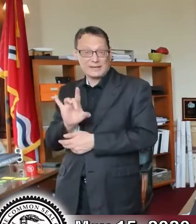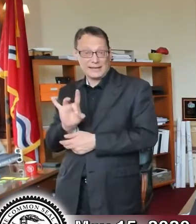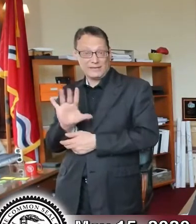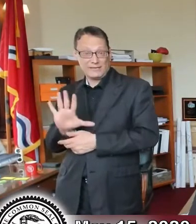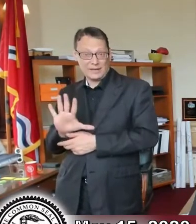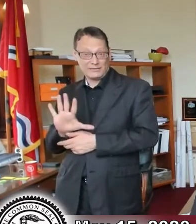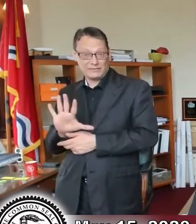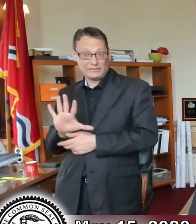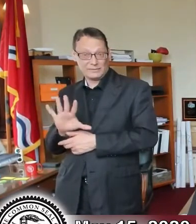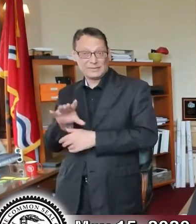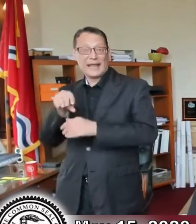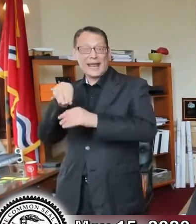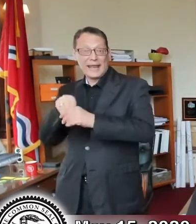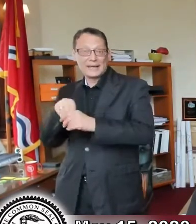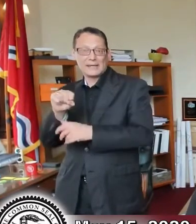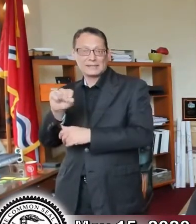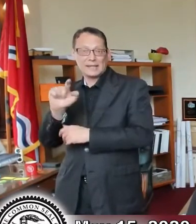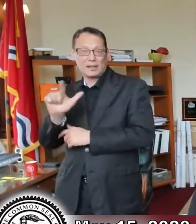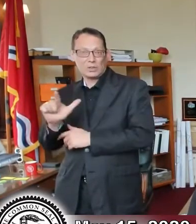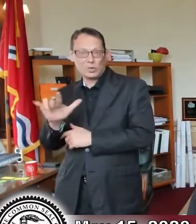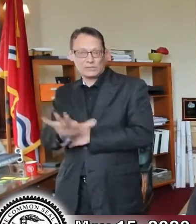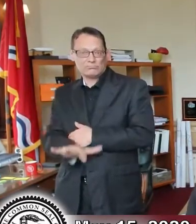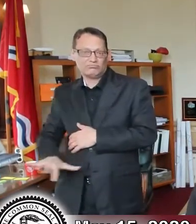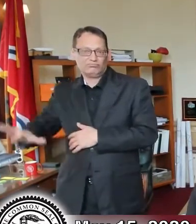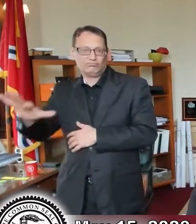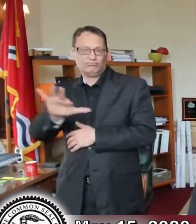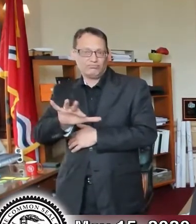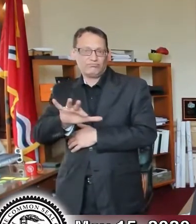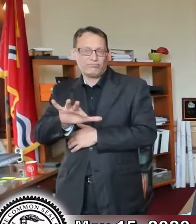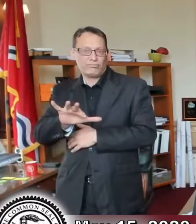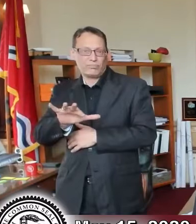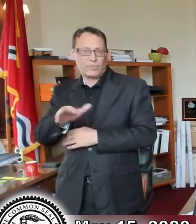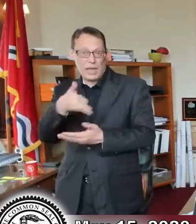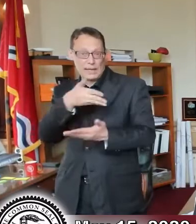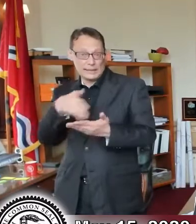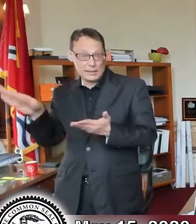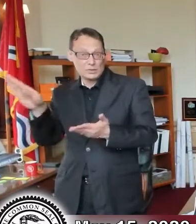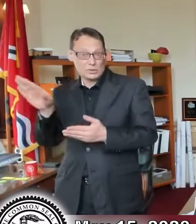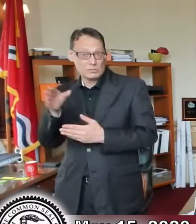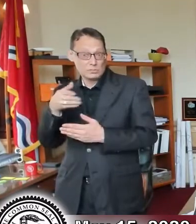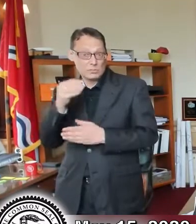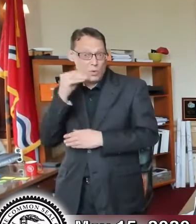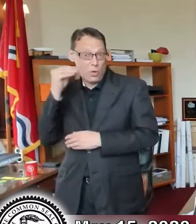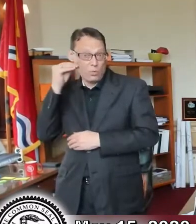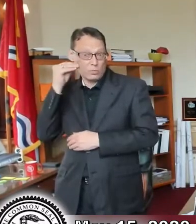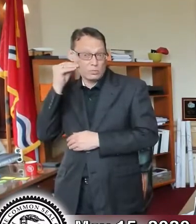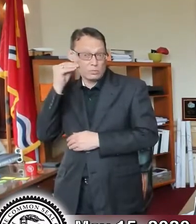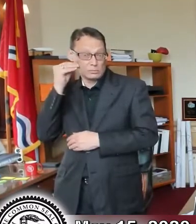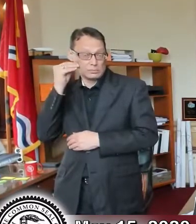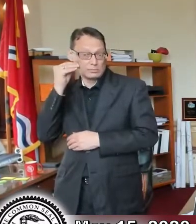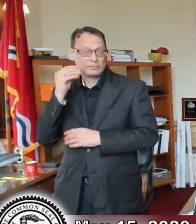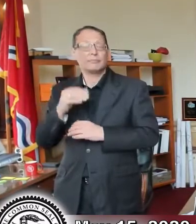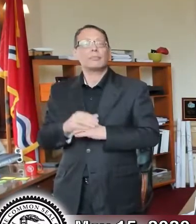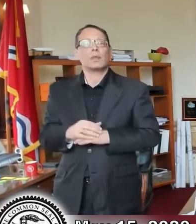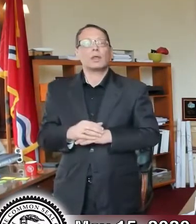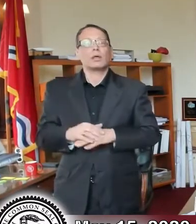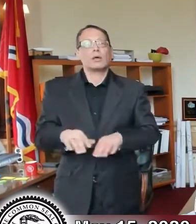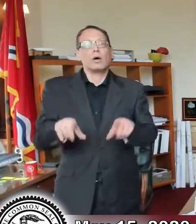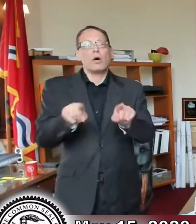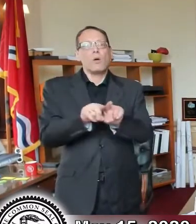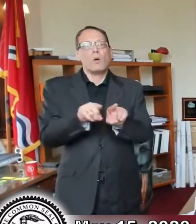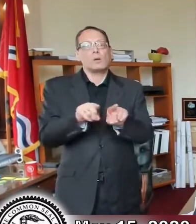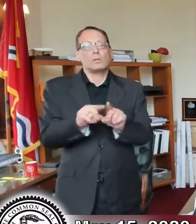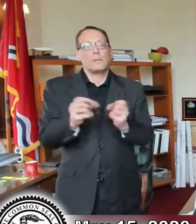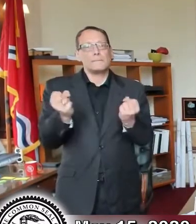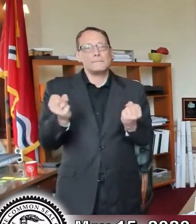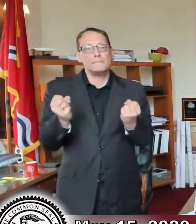1,785, and this is people in the St. Louis metropolitan area, have been discharged from the hospital. We also know that there are many, many